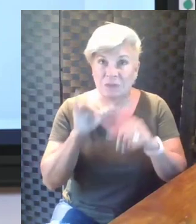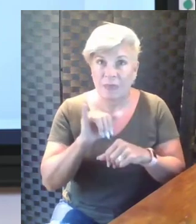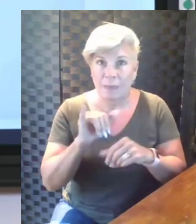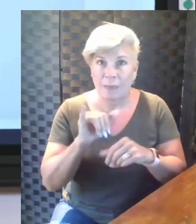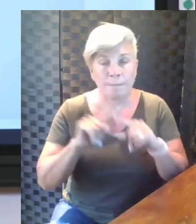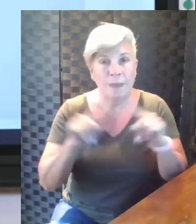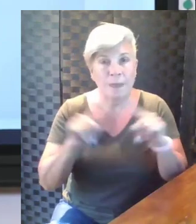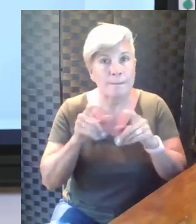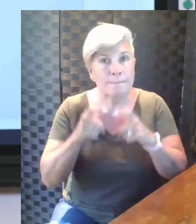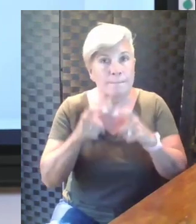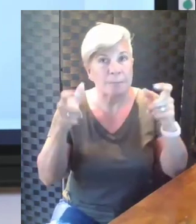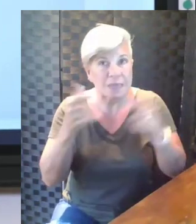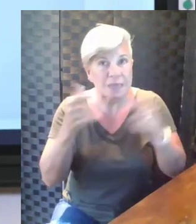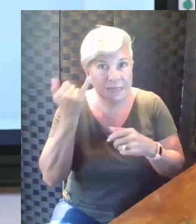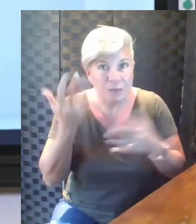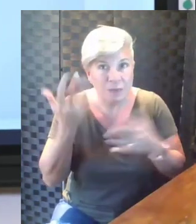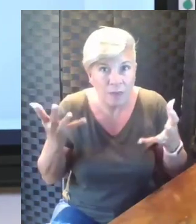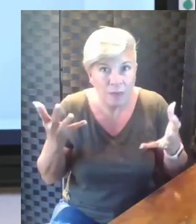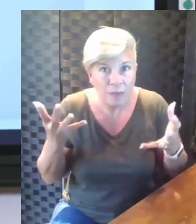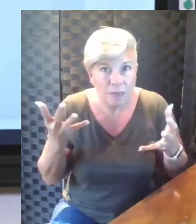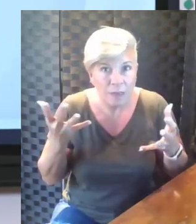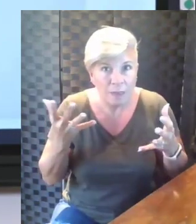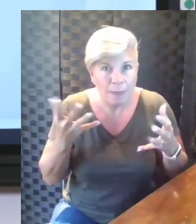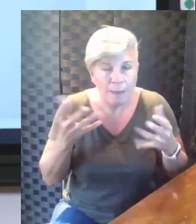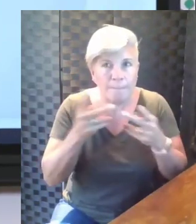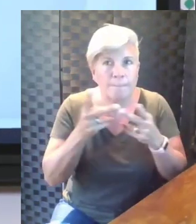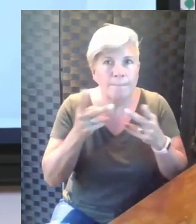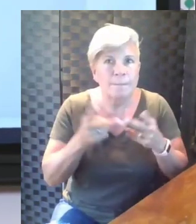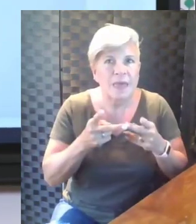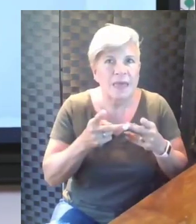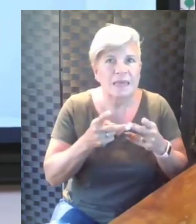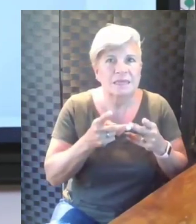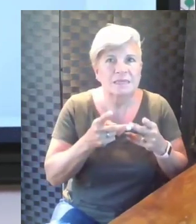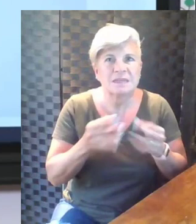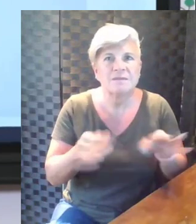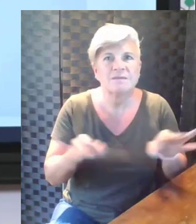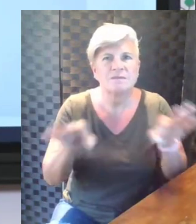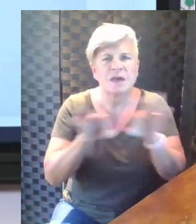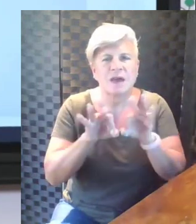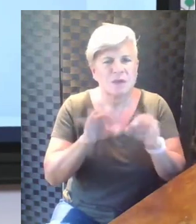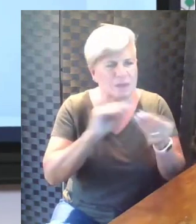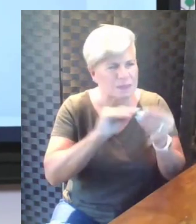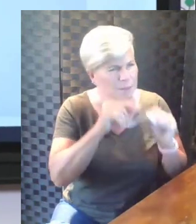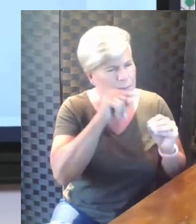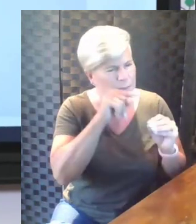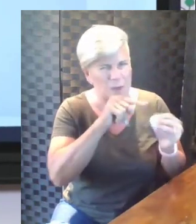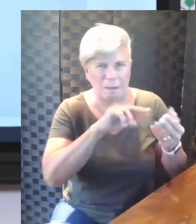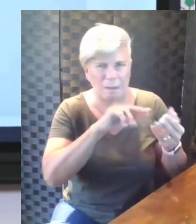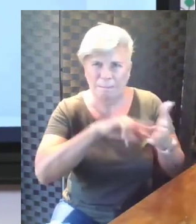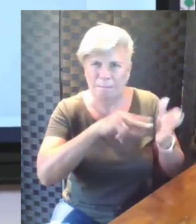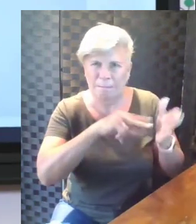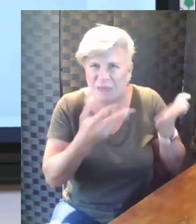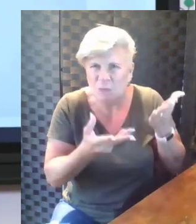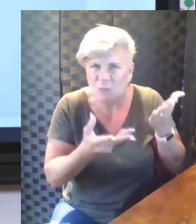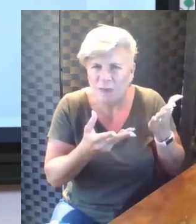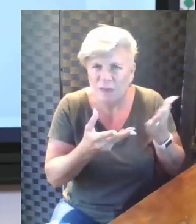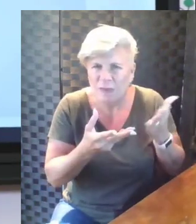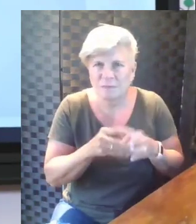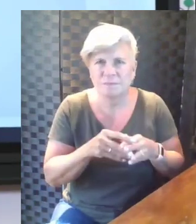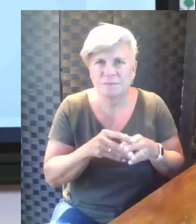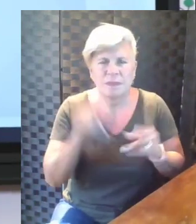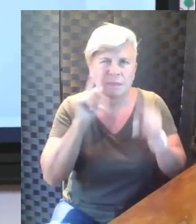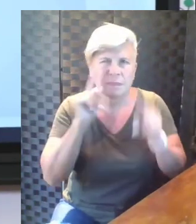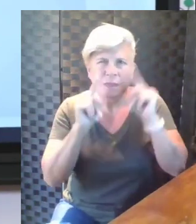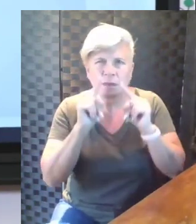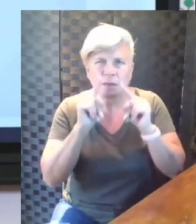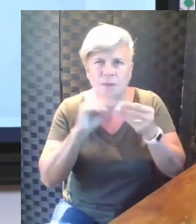our big math idea is really going to be about place value, or what does a number mean depending on its position. So if you could think about